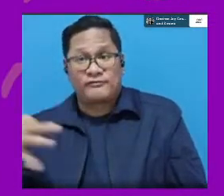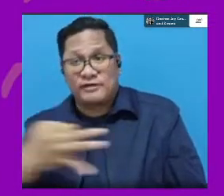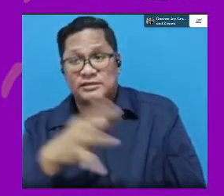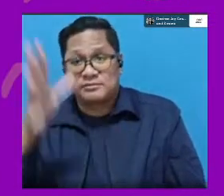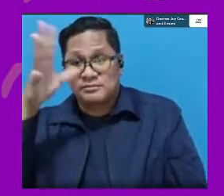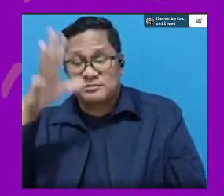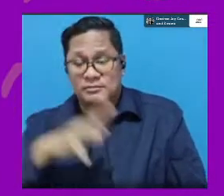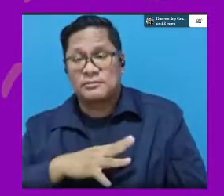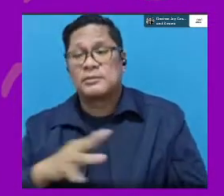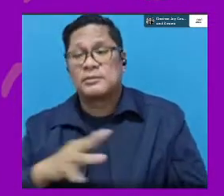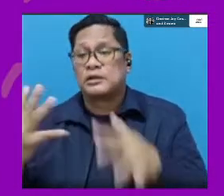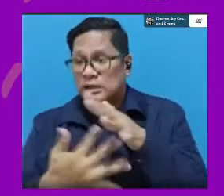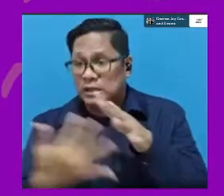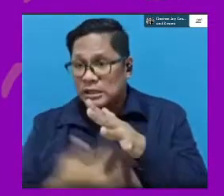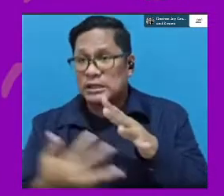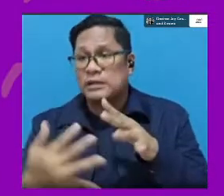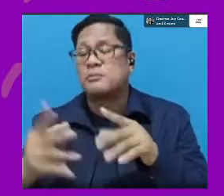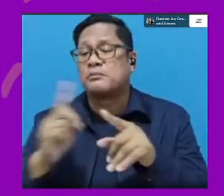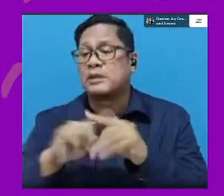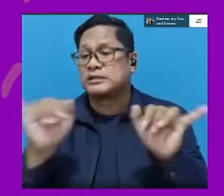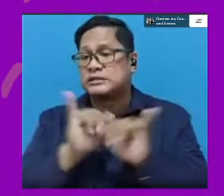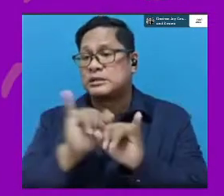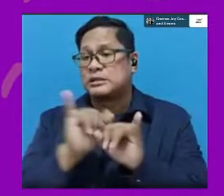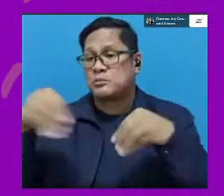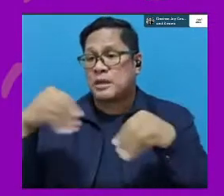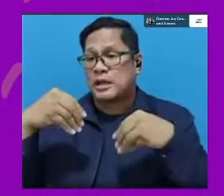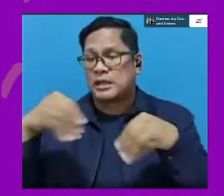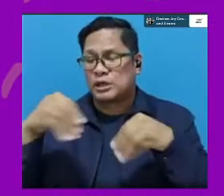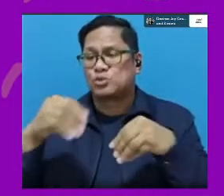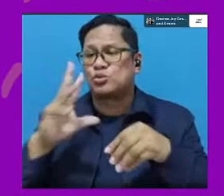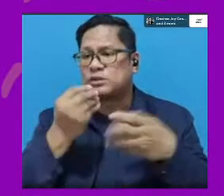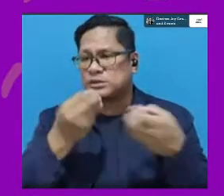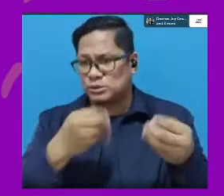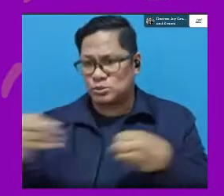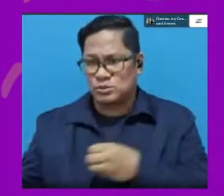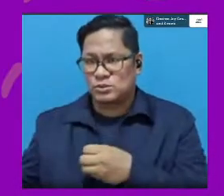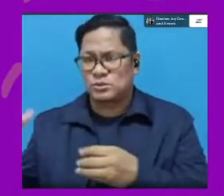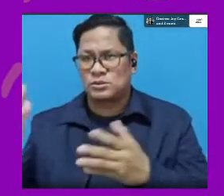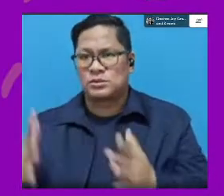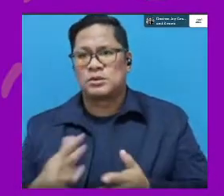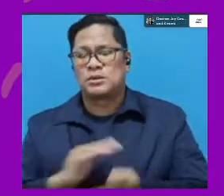but also the market vendors who were organized.